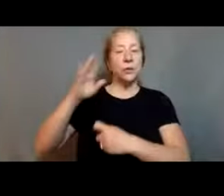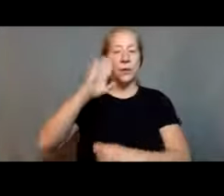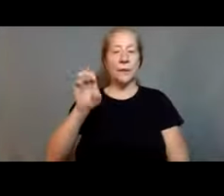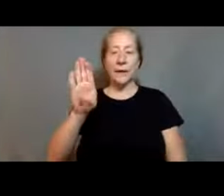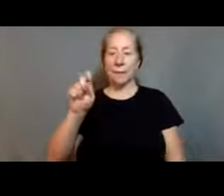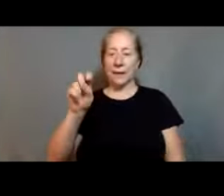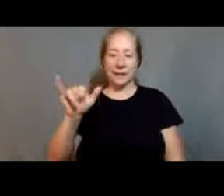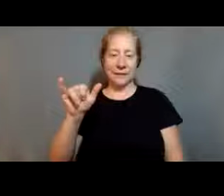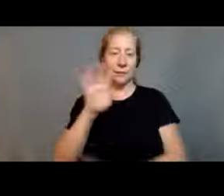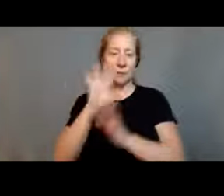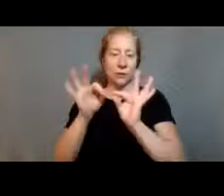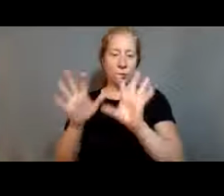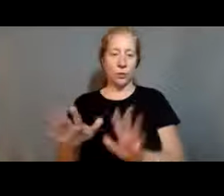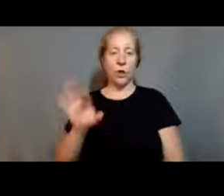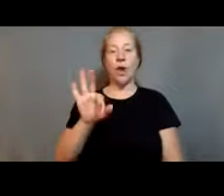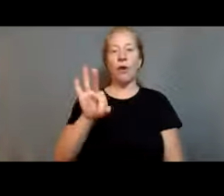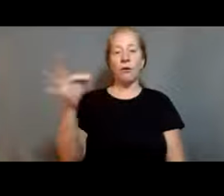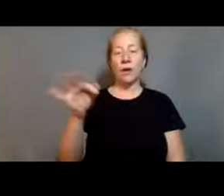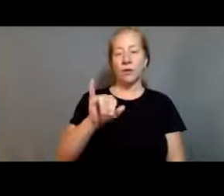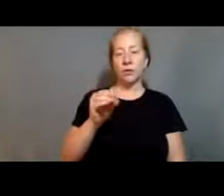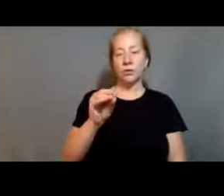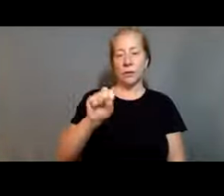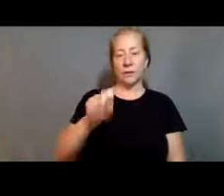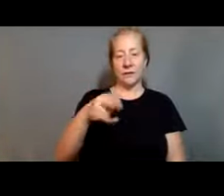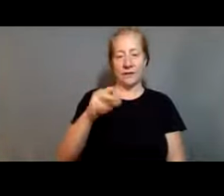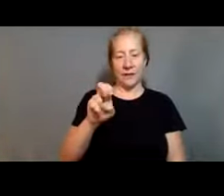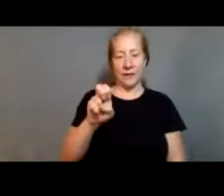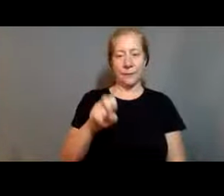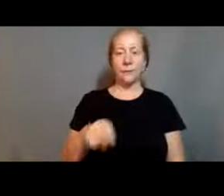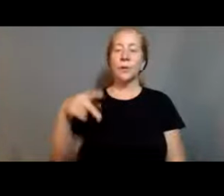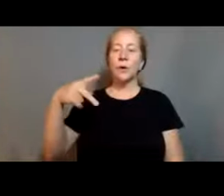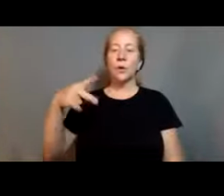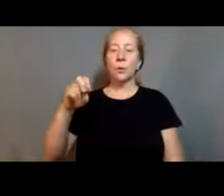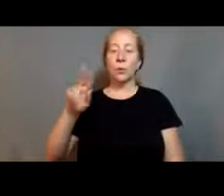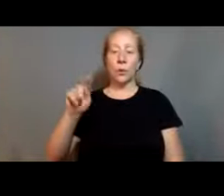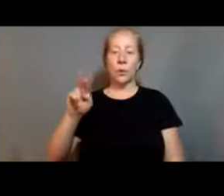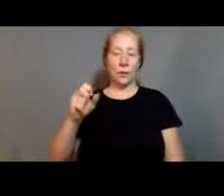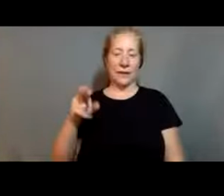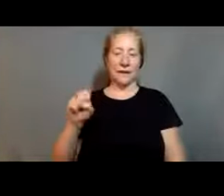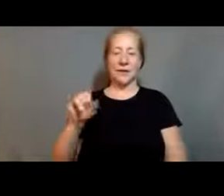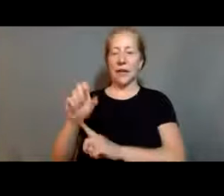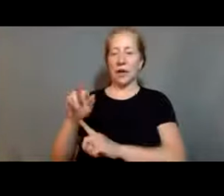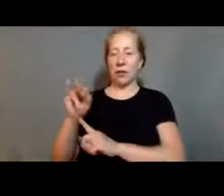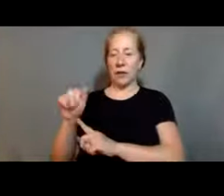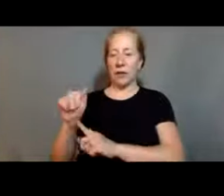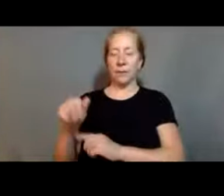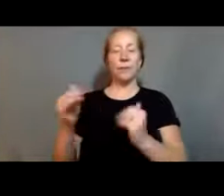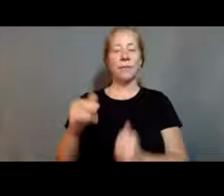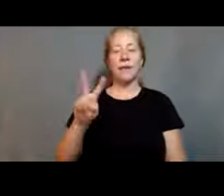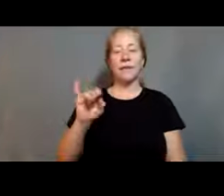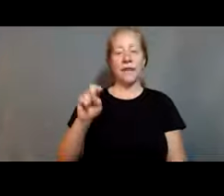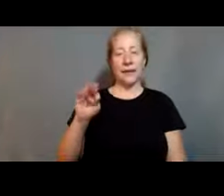us tonight. For French, Josephine. For Portuguese, Karina. For